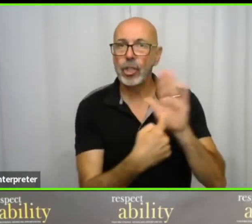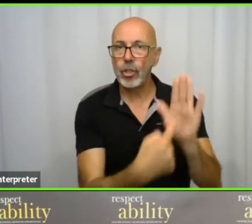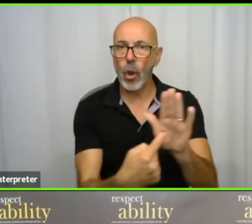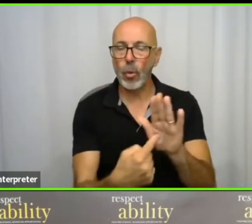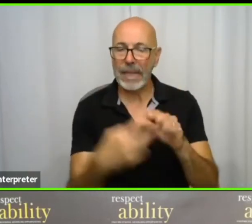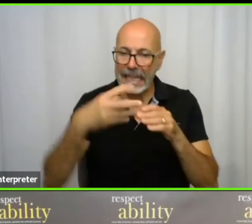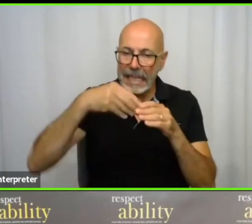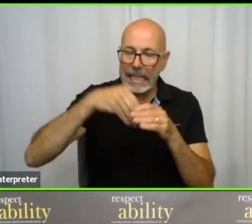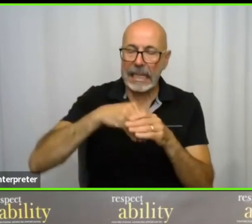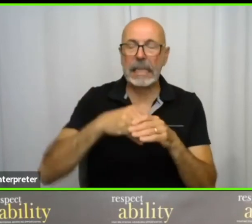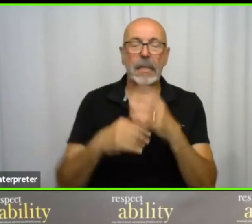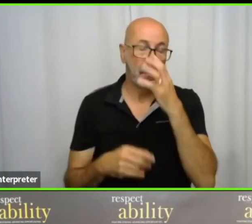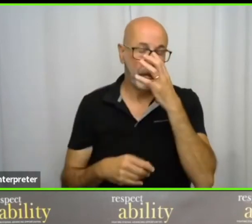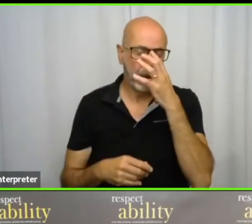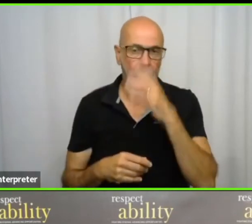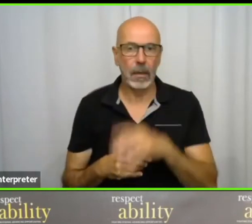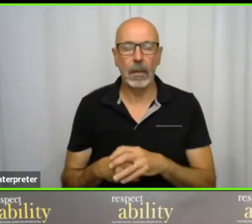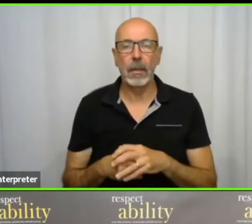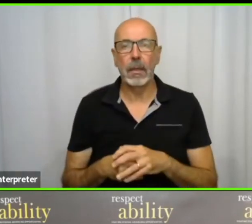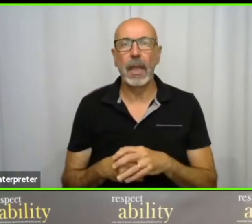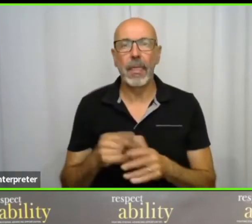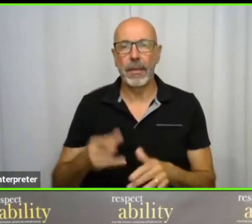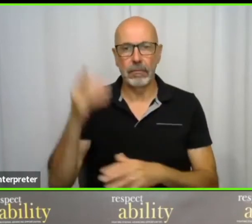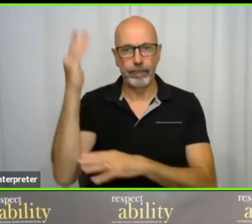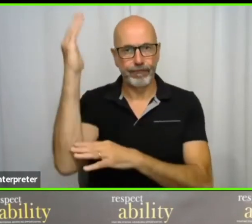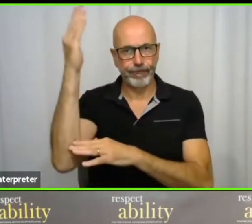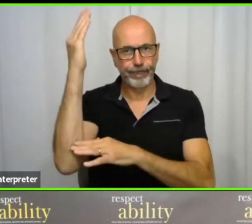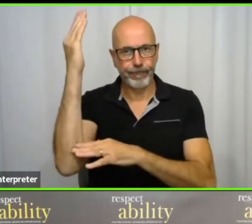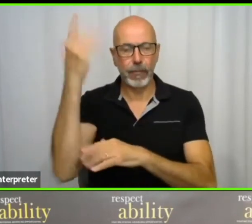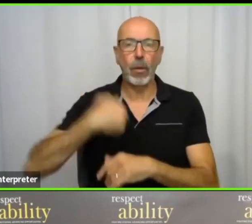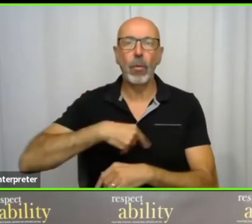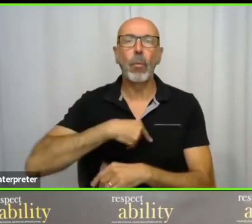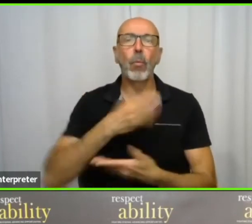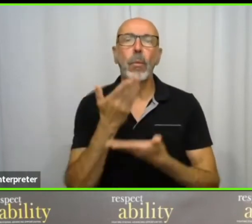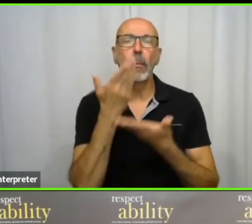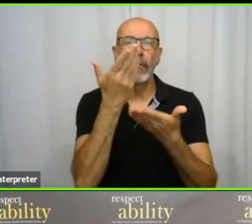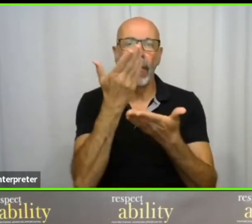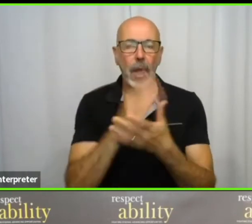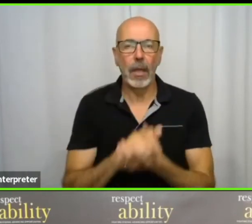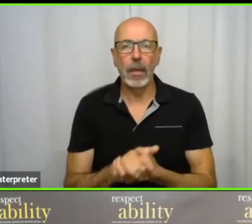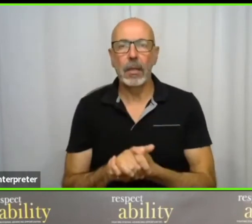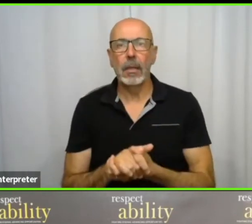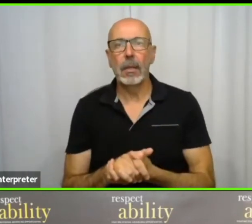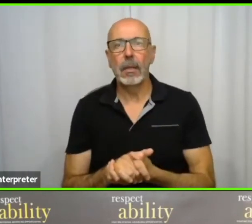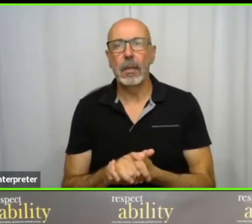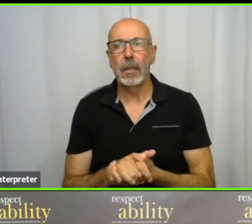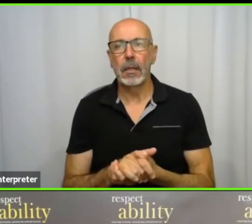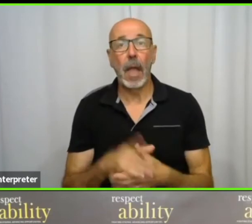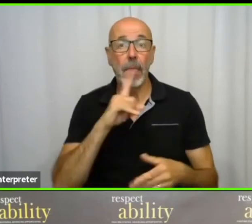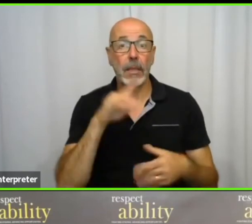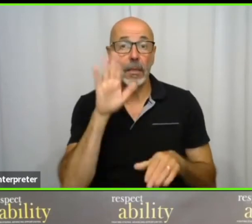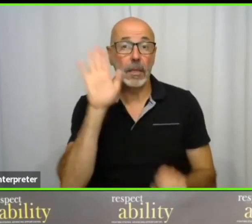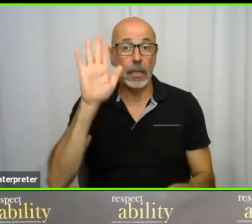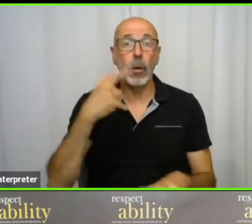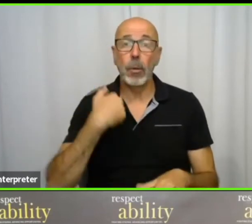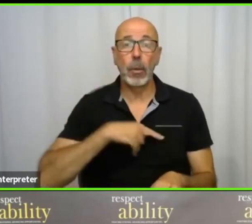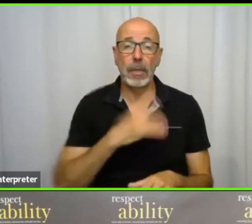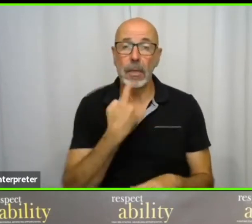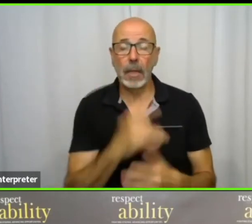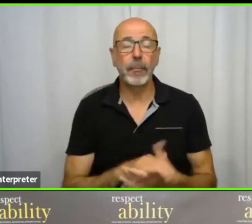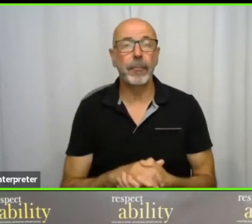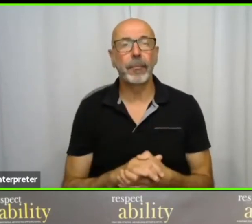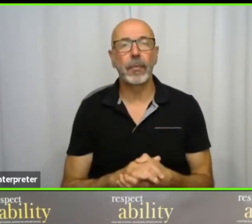in the testimony that we provide. I'm reading